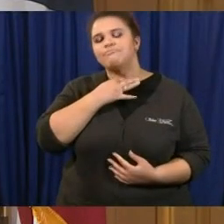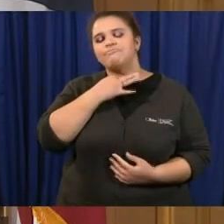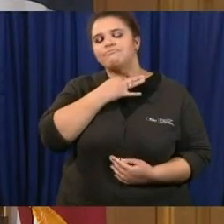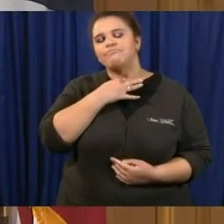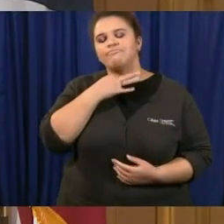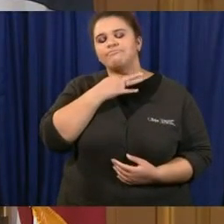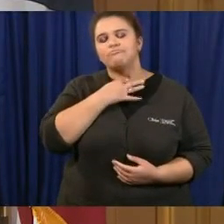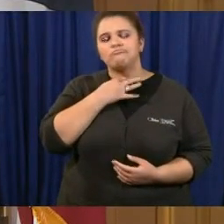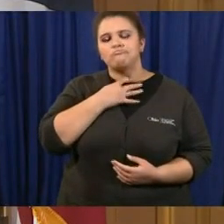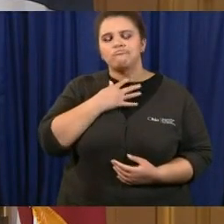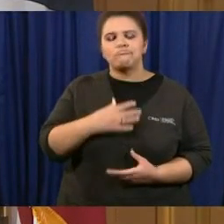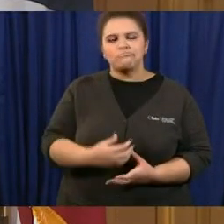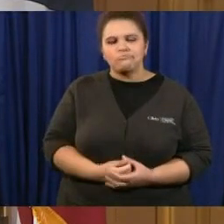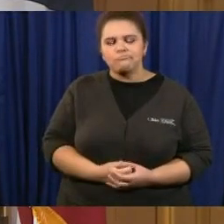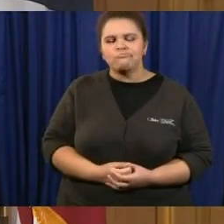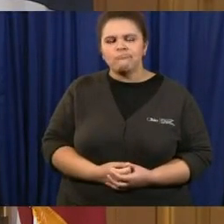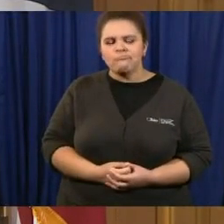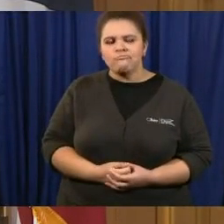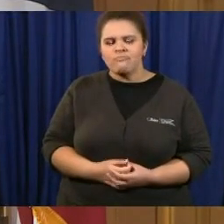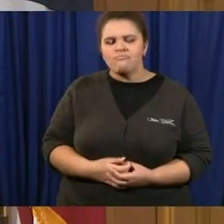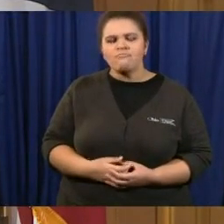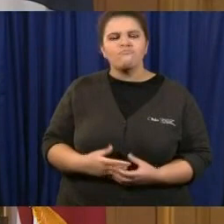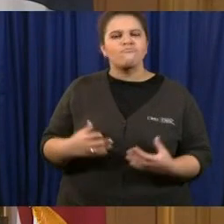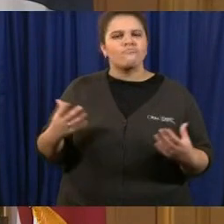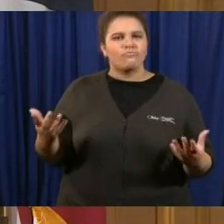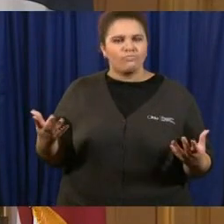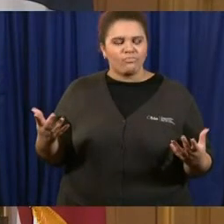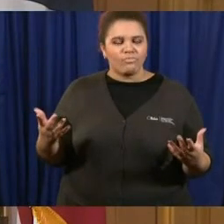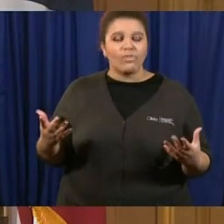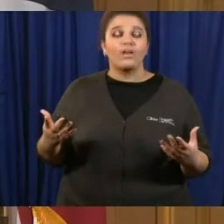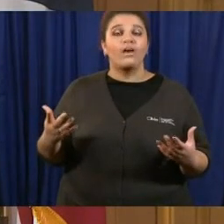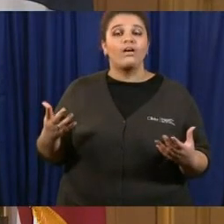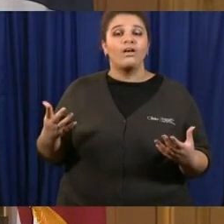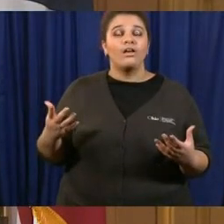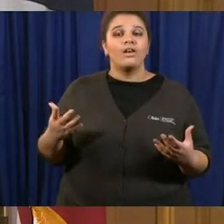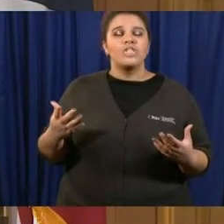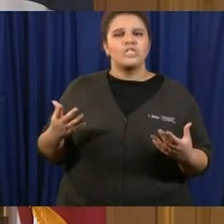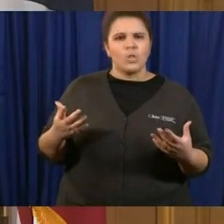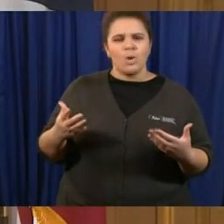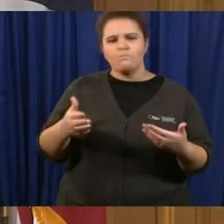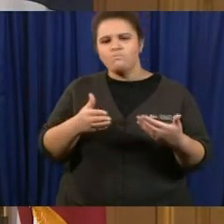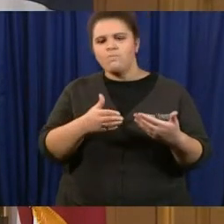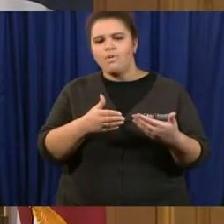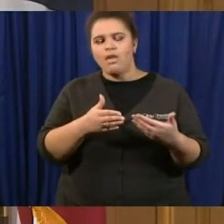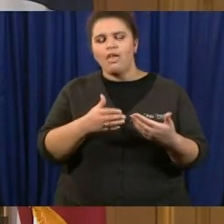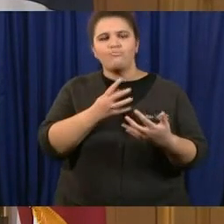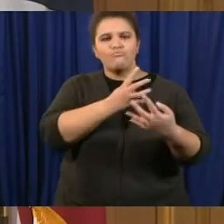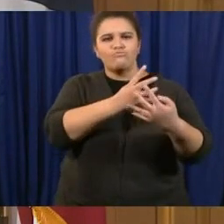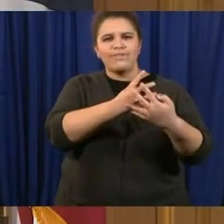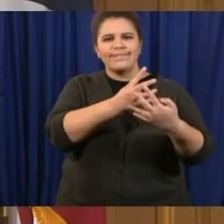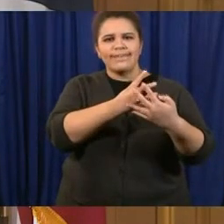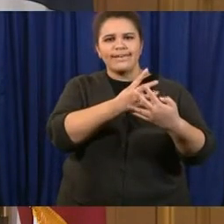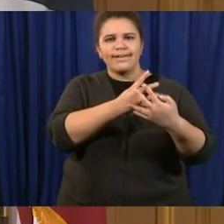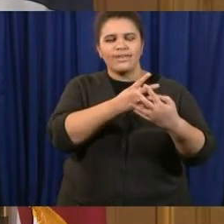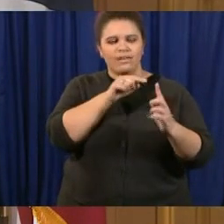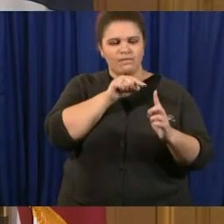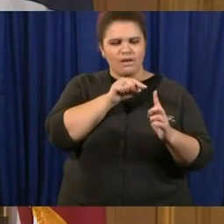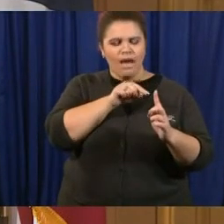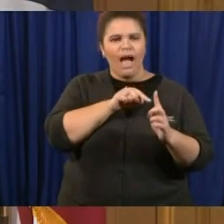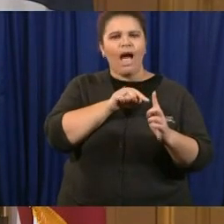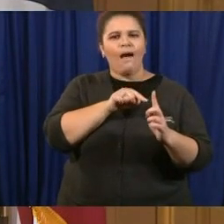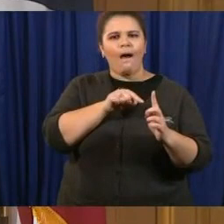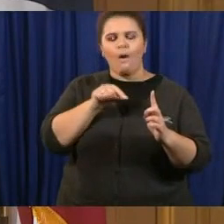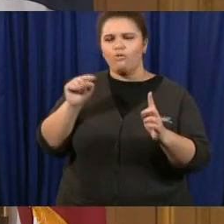given much thought to the long-term impact that could be on prisons as a result of the